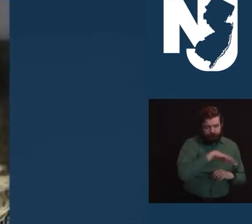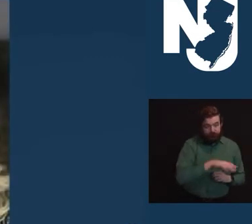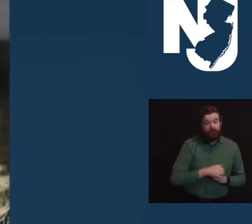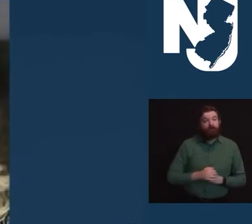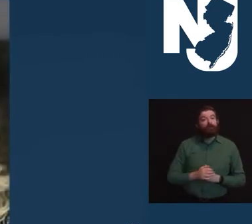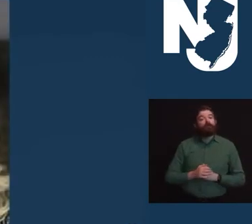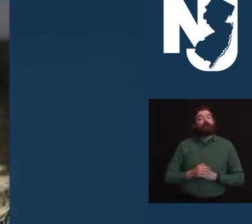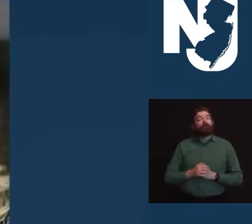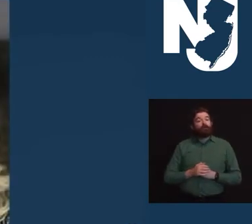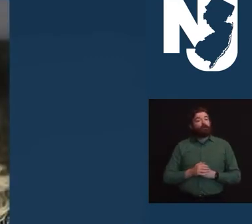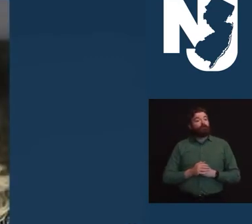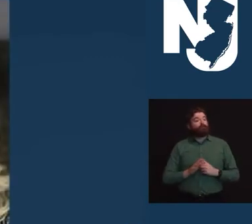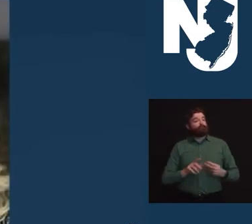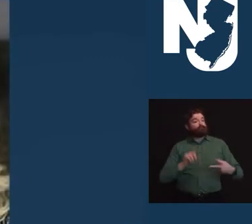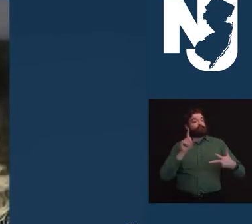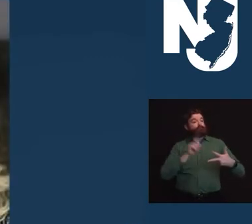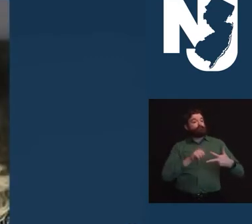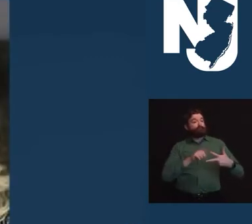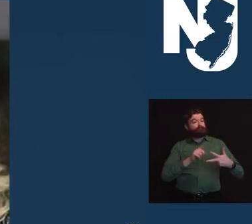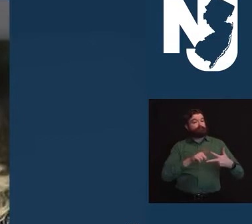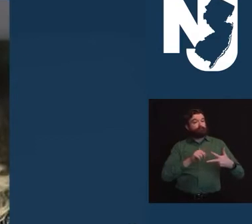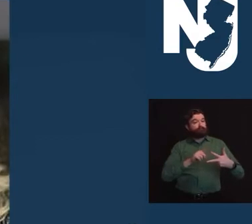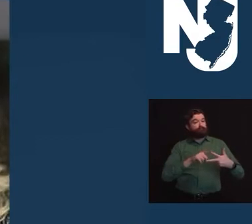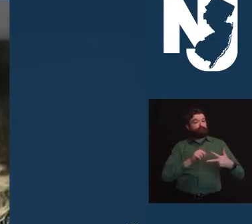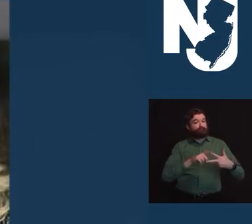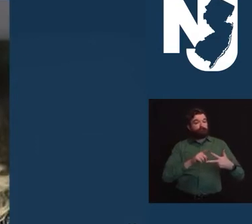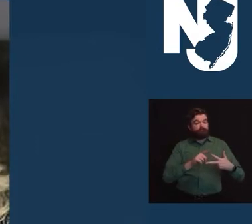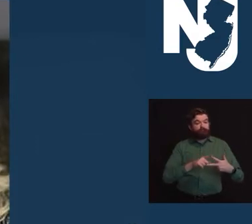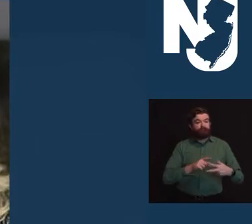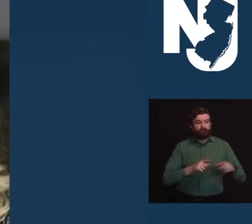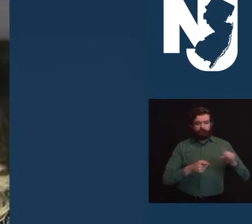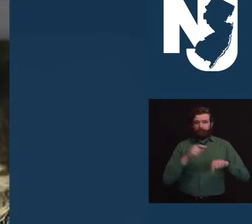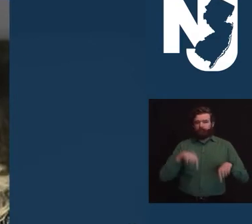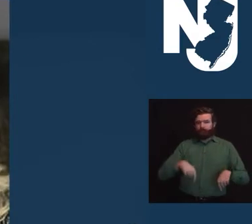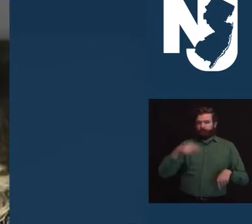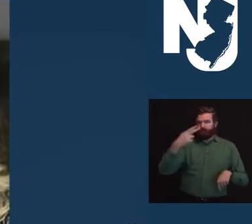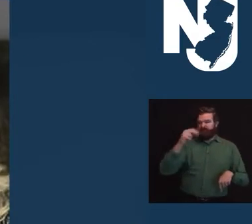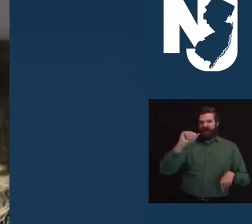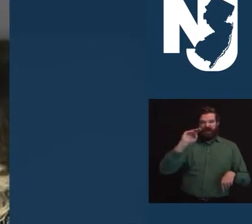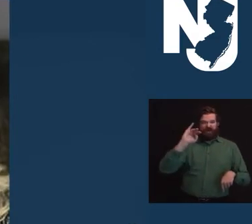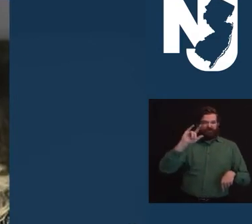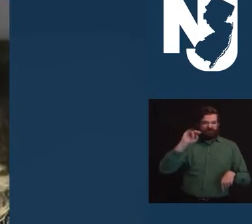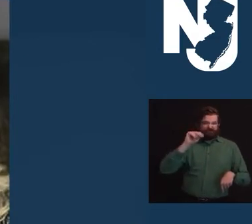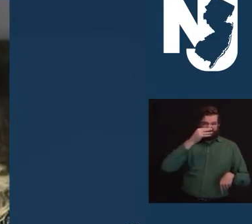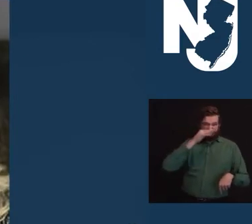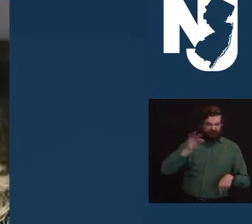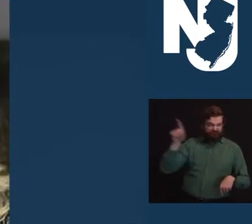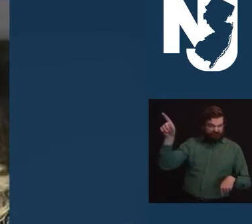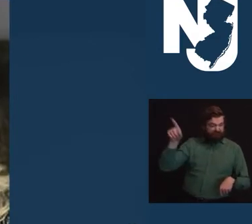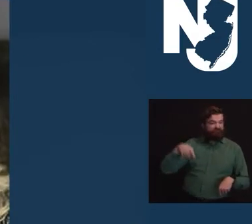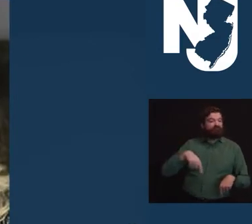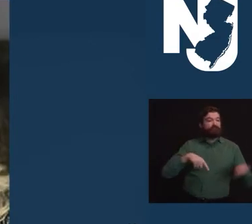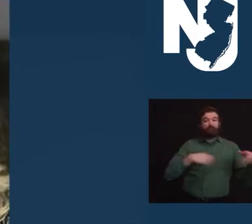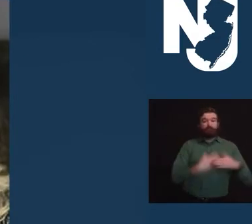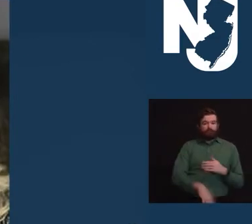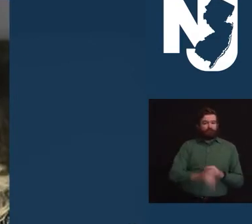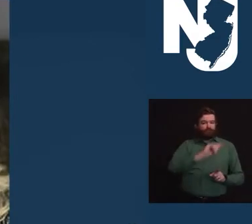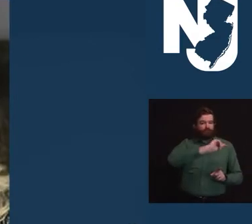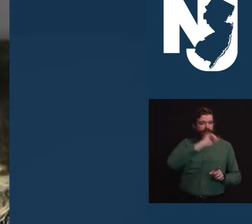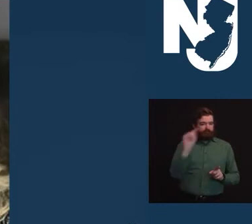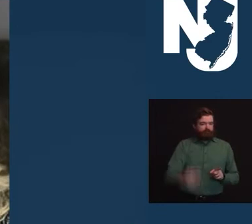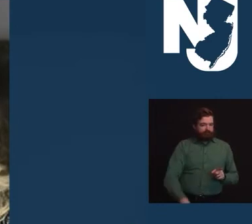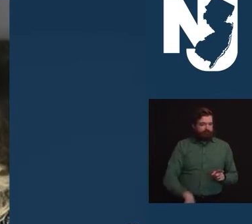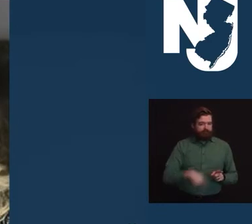Next, we remember Hamilton Township's Lila Gumbus. She was born in Trenton and was a lifelong resident of